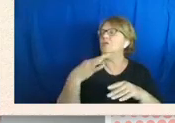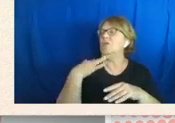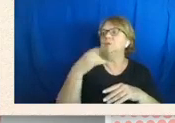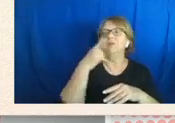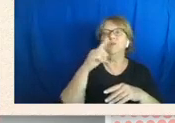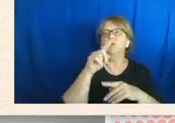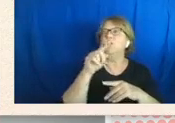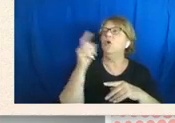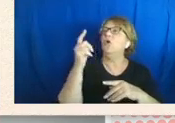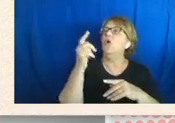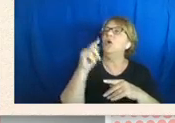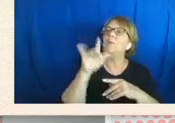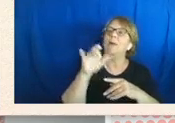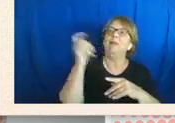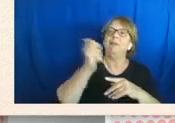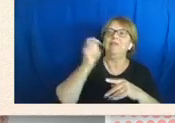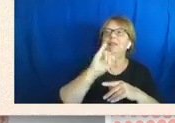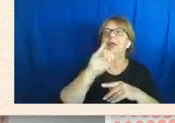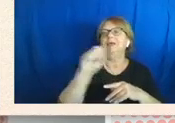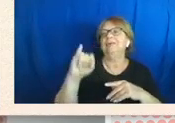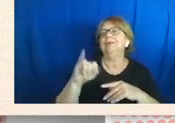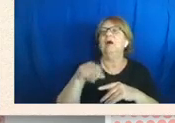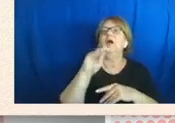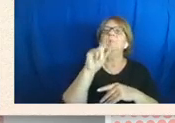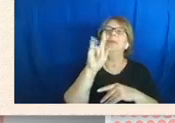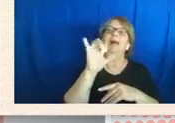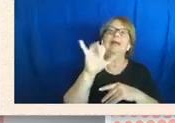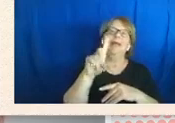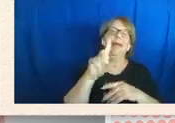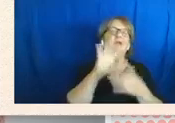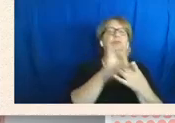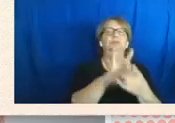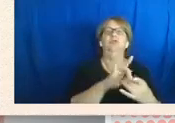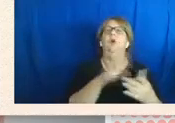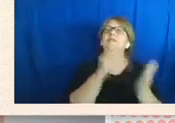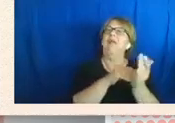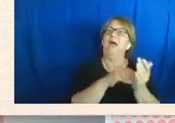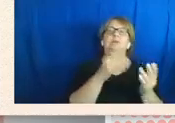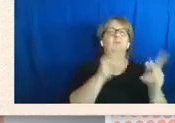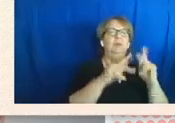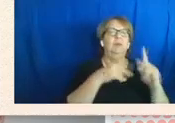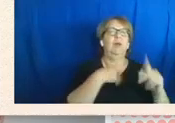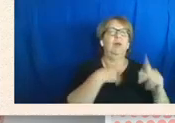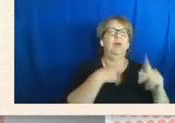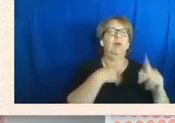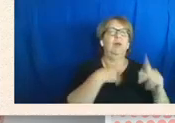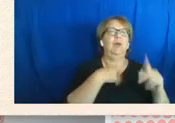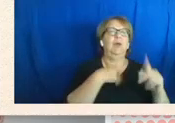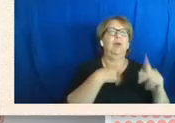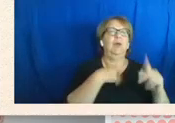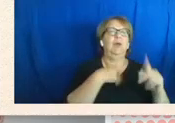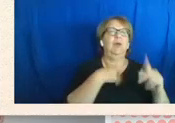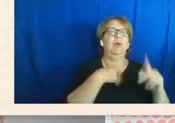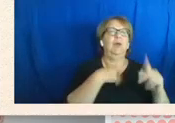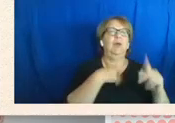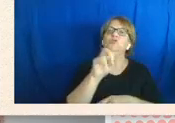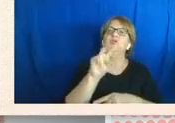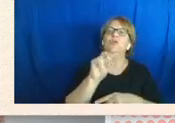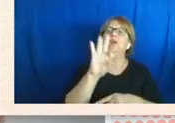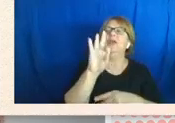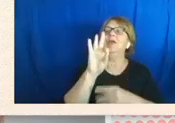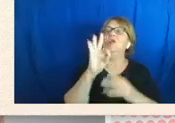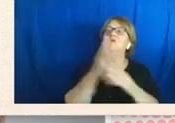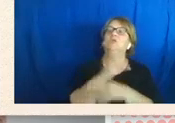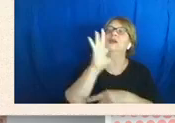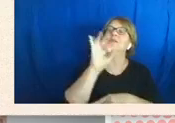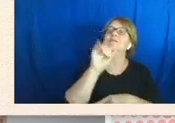Medicaid. Join the thousands of account holders today. Plus, when you enroll by June 30th, using promo code FAMILY75, you'll receive